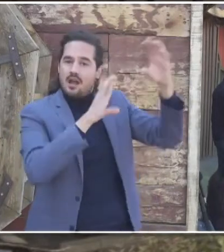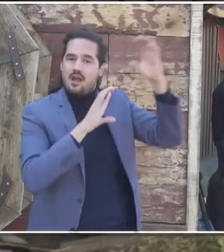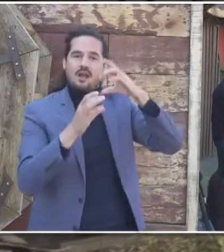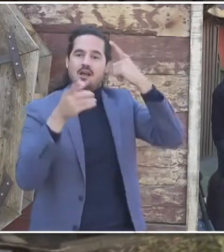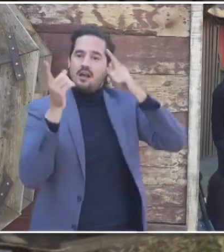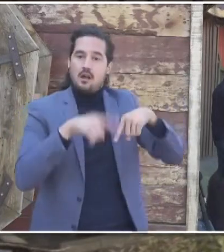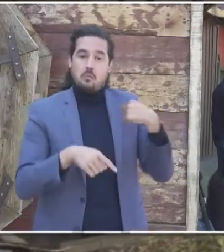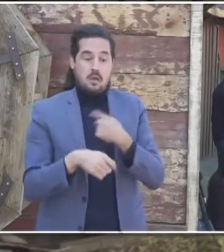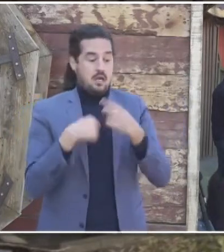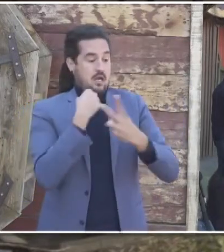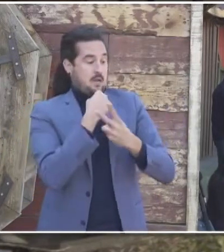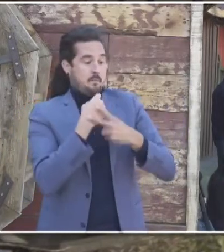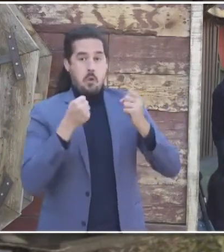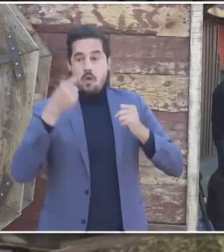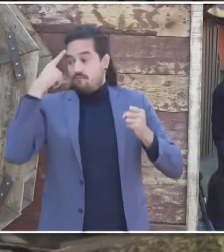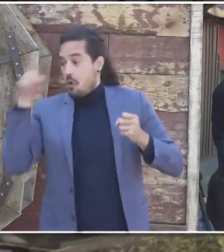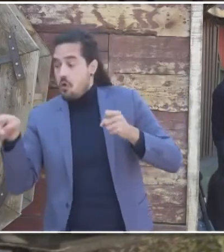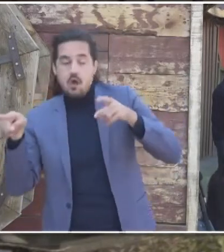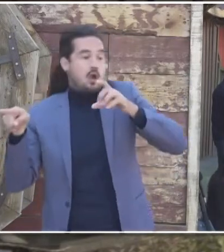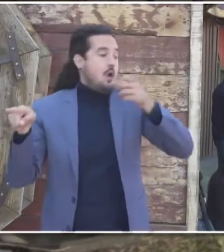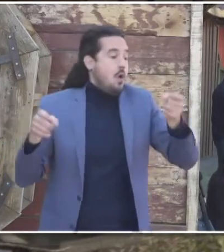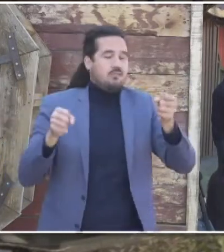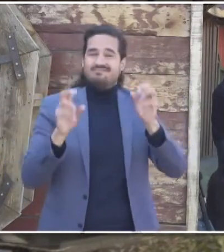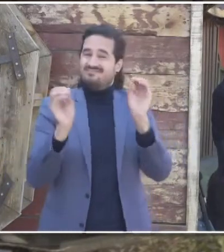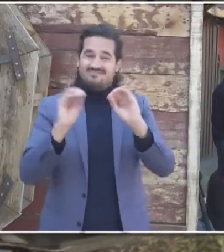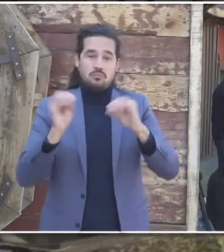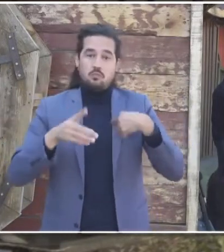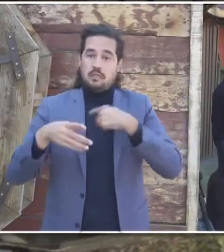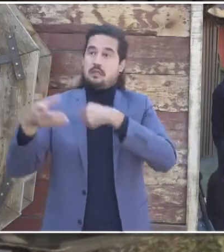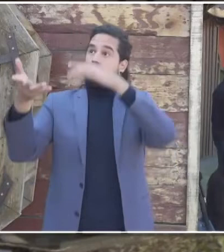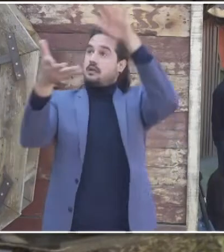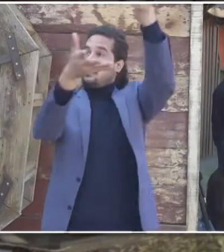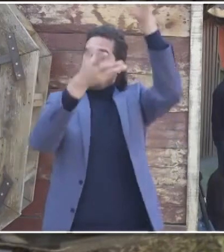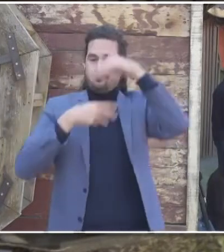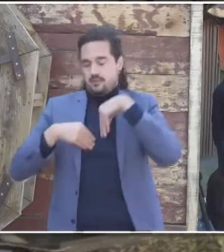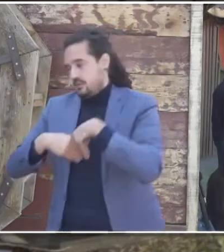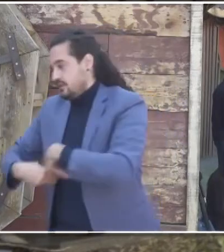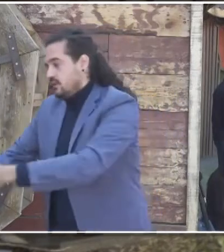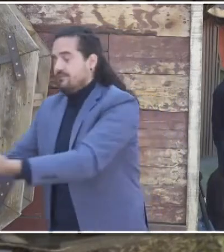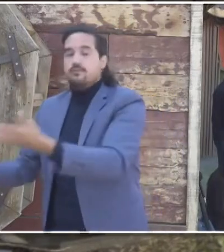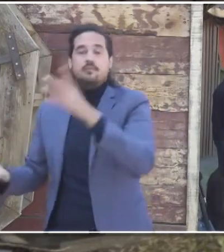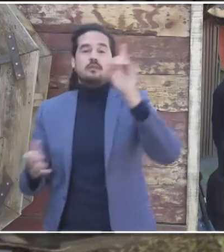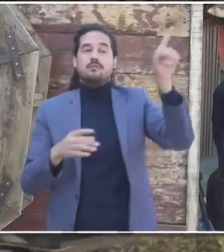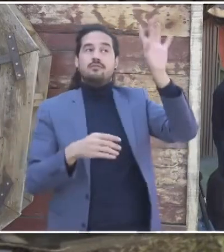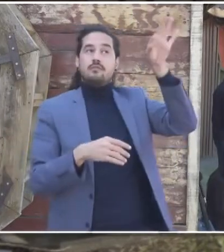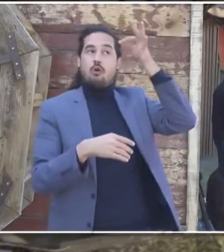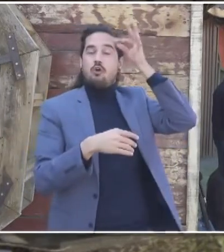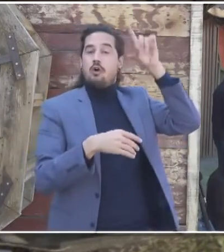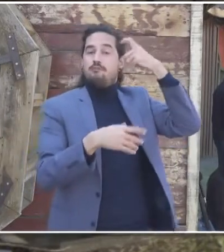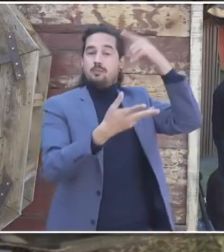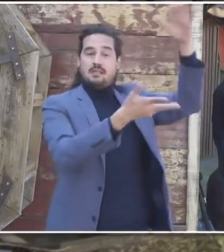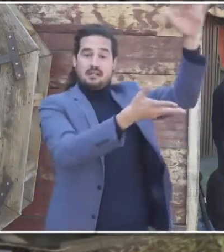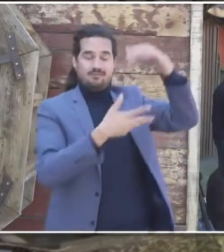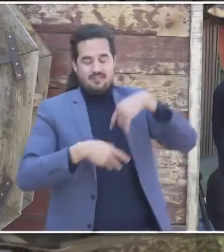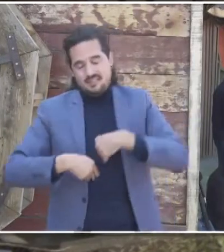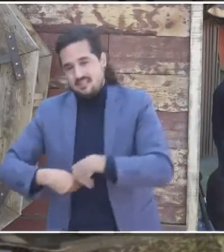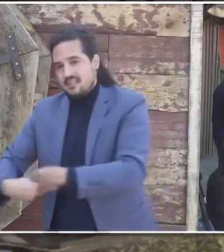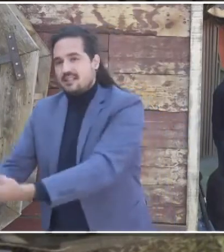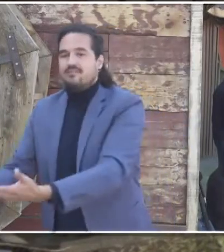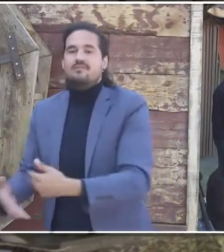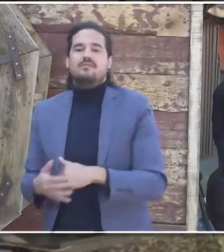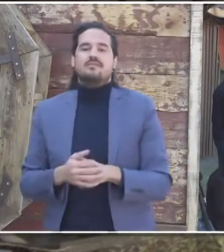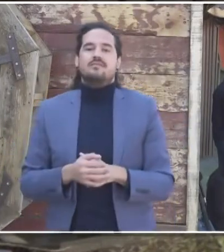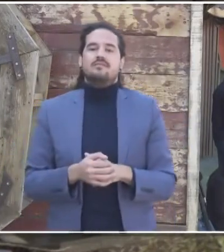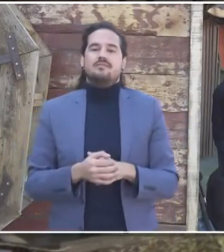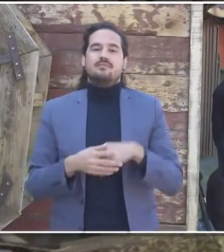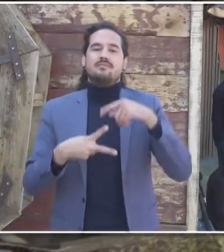government distributes those vaccines through their networks. Again, McKesson and Pfizer directly. And so based upon what